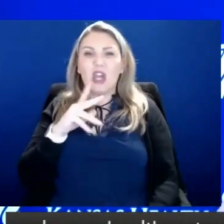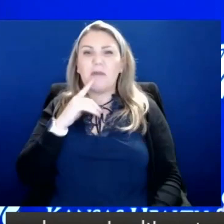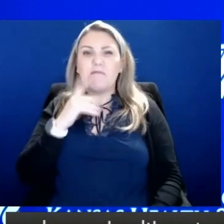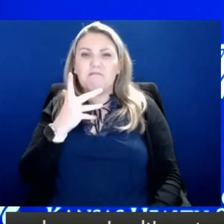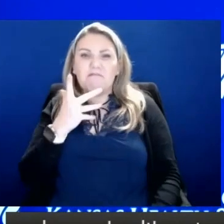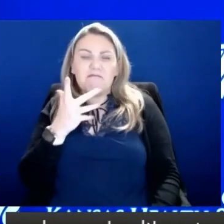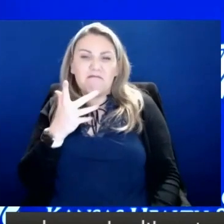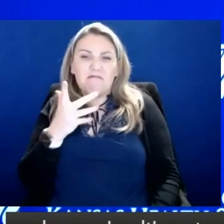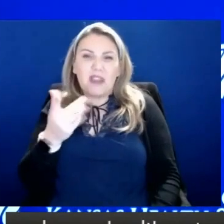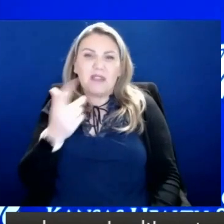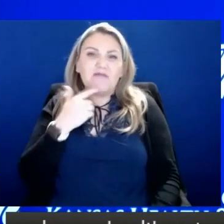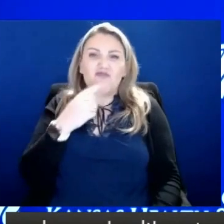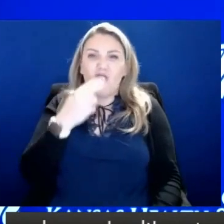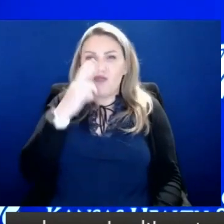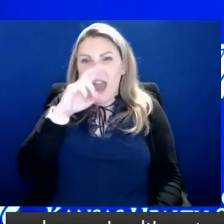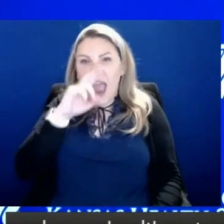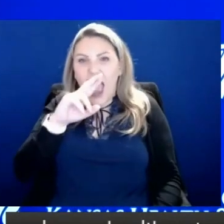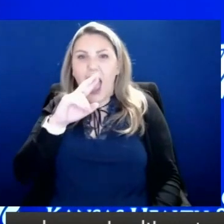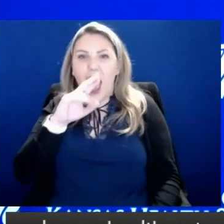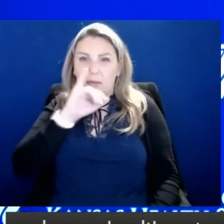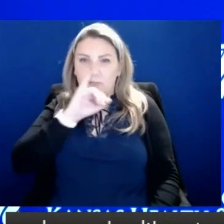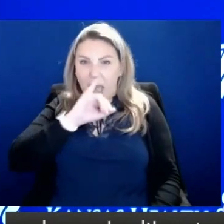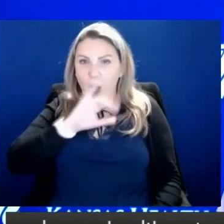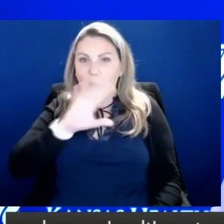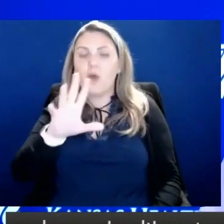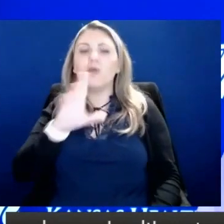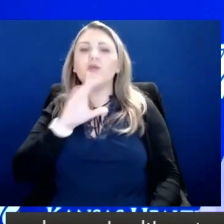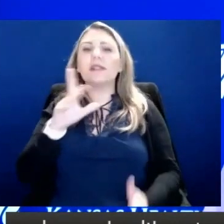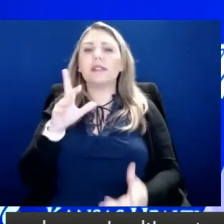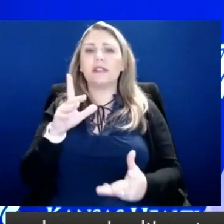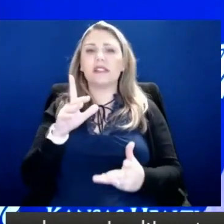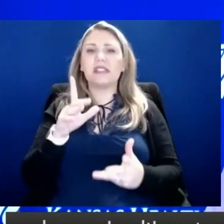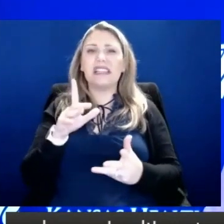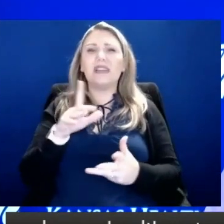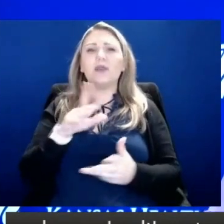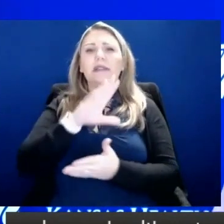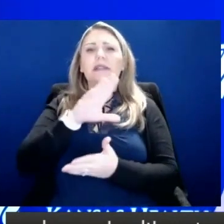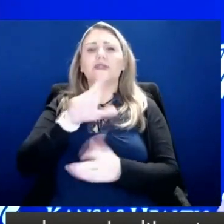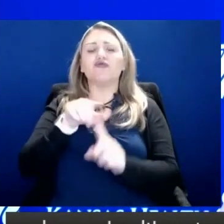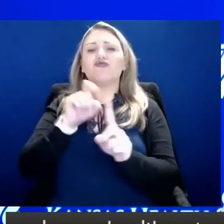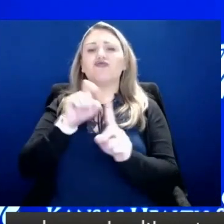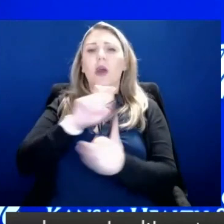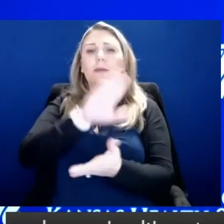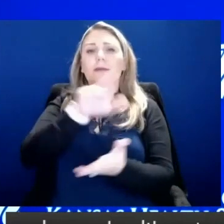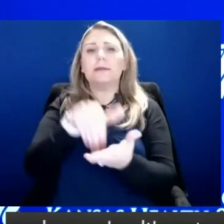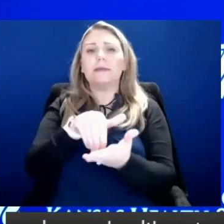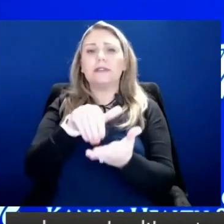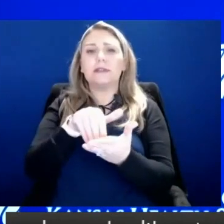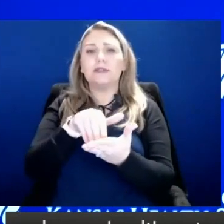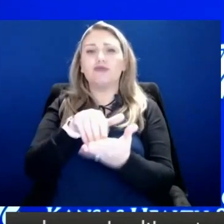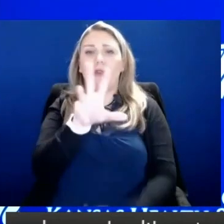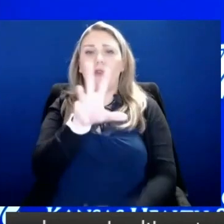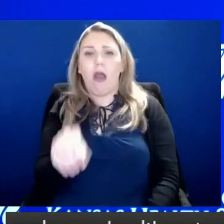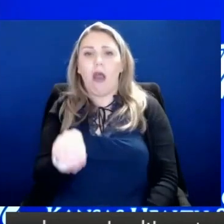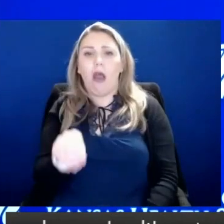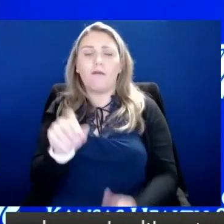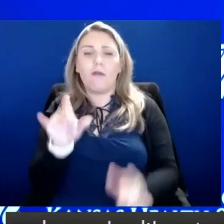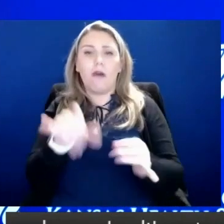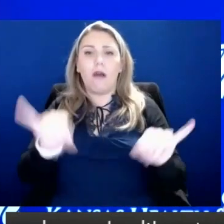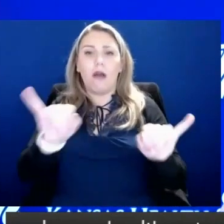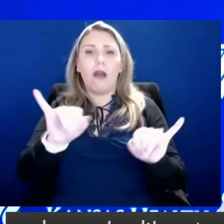most part, has really occurred in Central Africa. Most common nations that had previously had it were